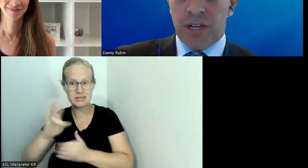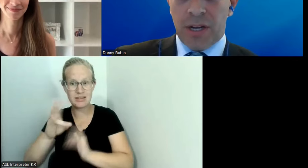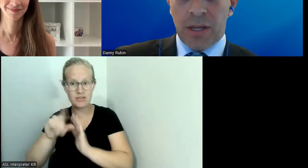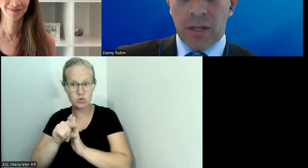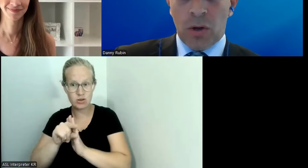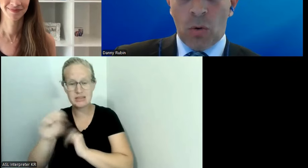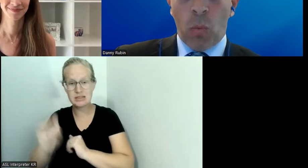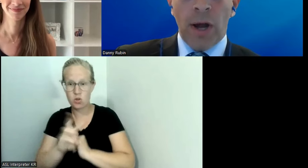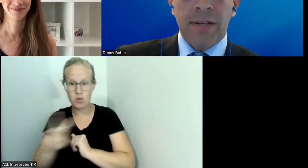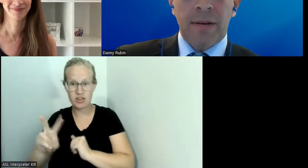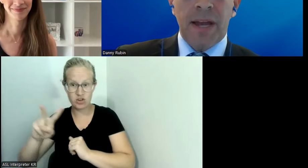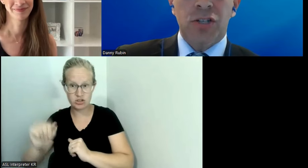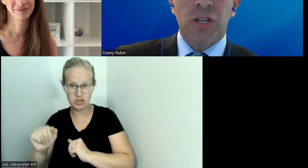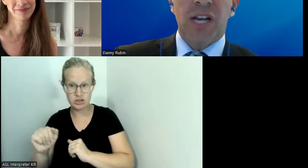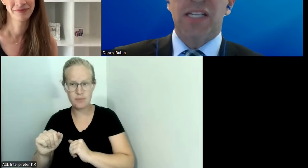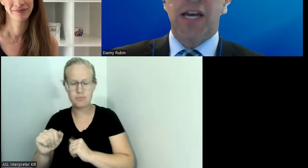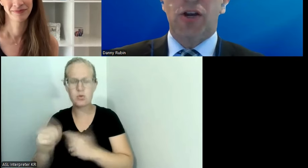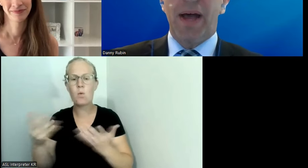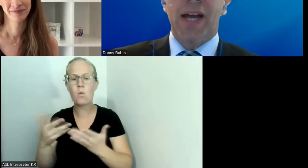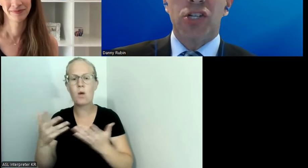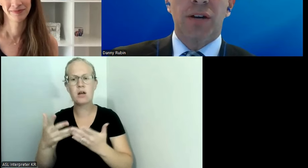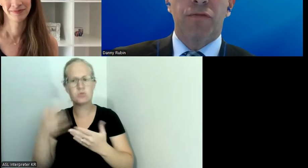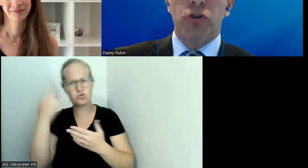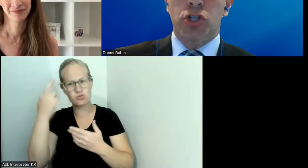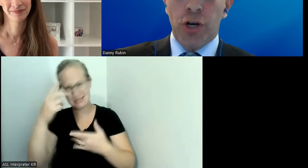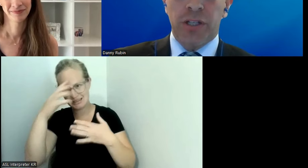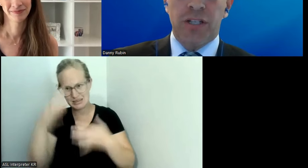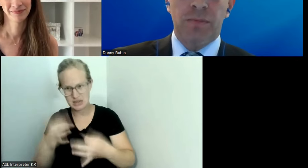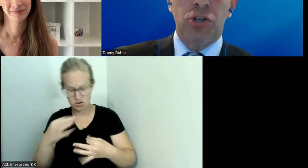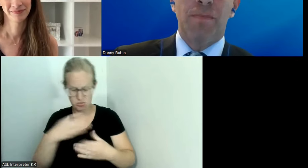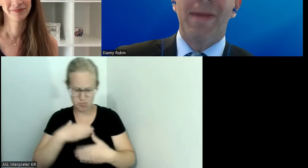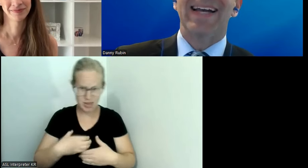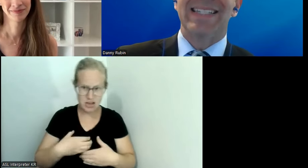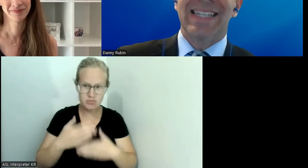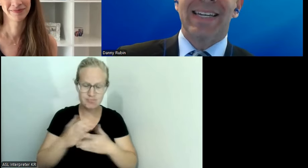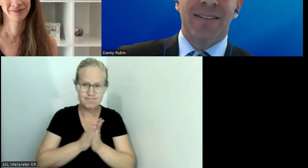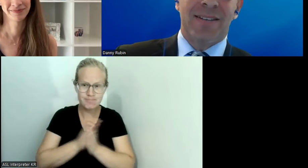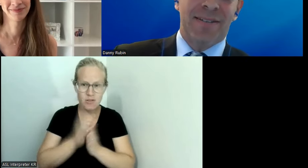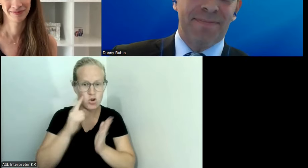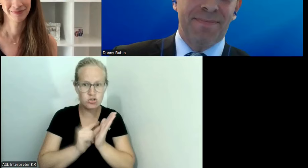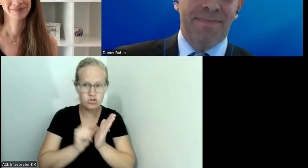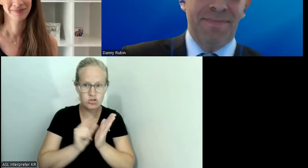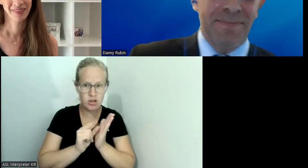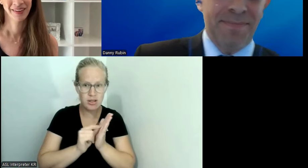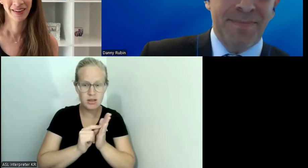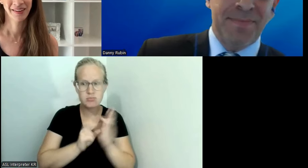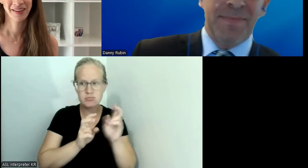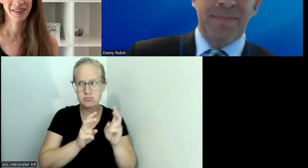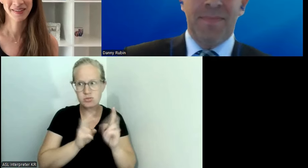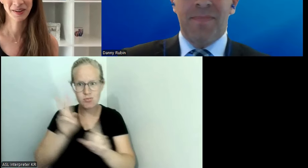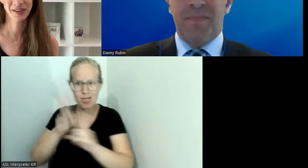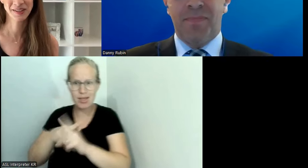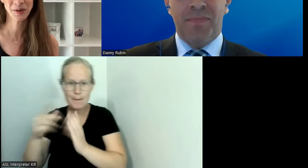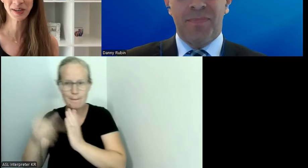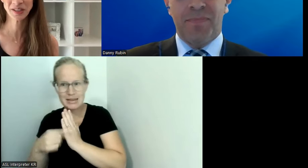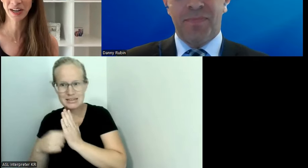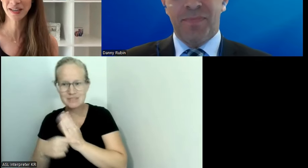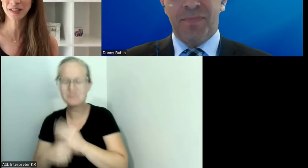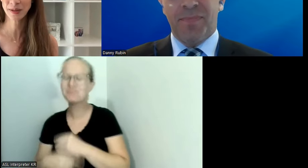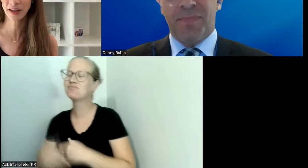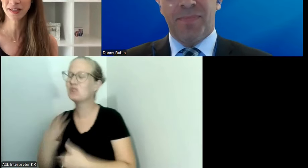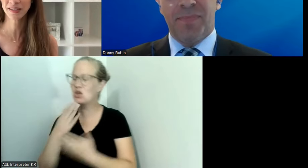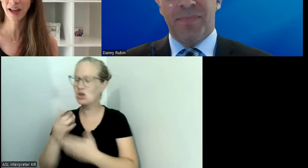Southwest Virginia. What made you decide to take your passion for journalism to magazines? Yeah, it's a good, it's a good